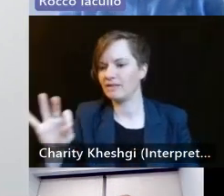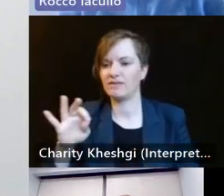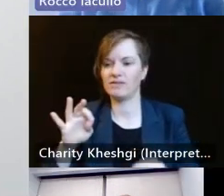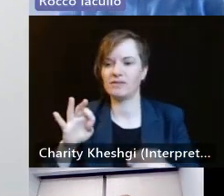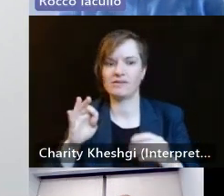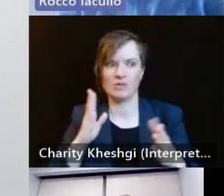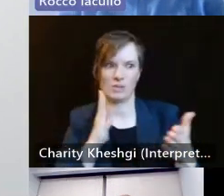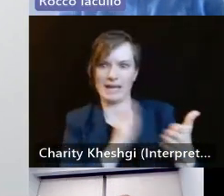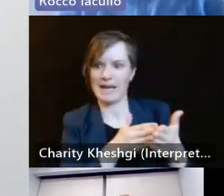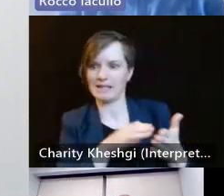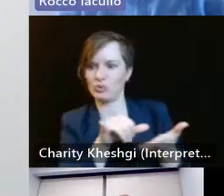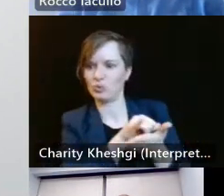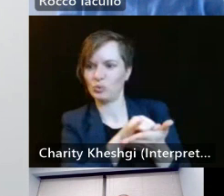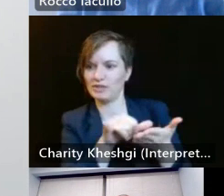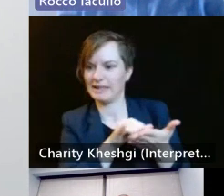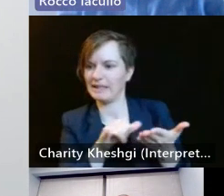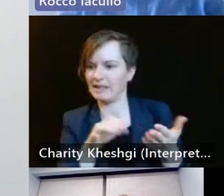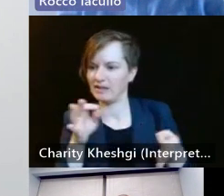After